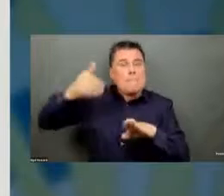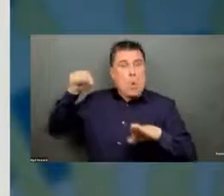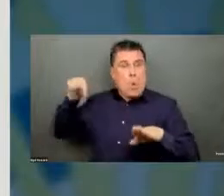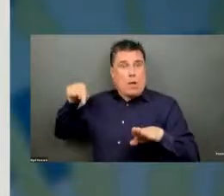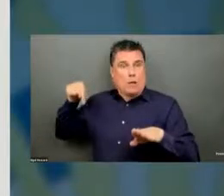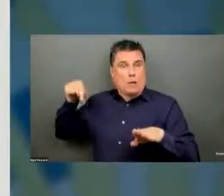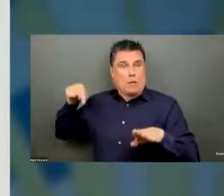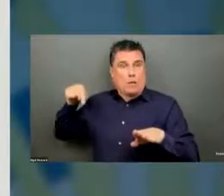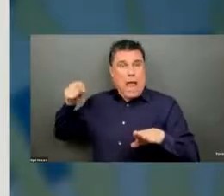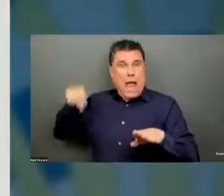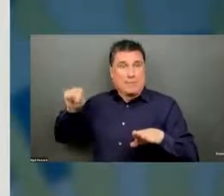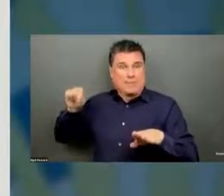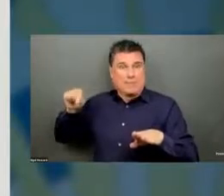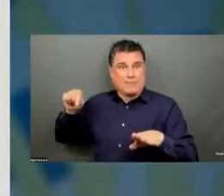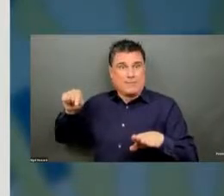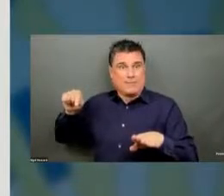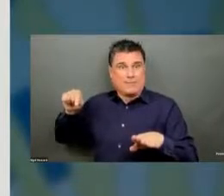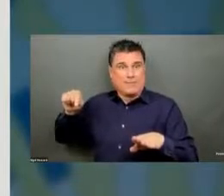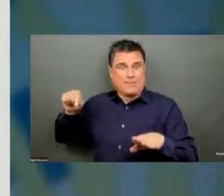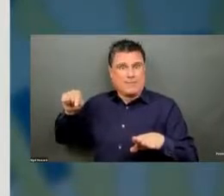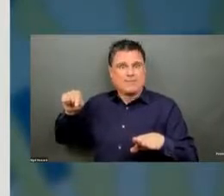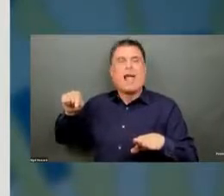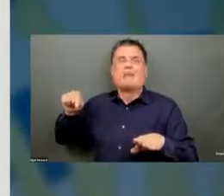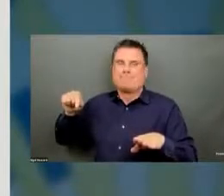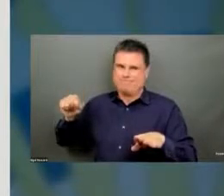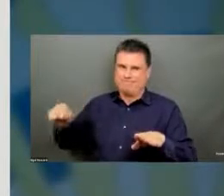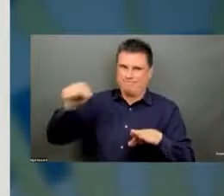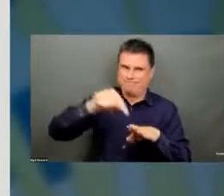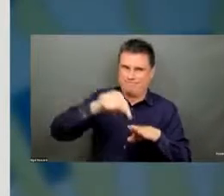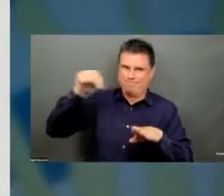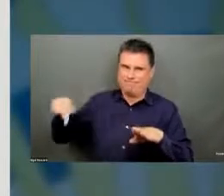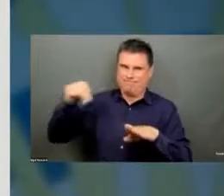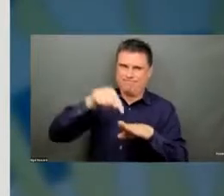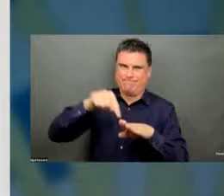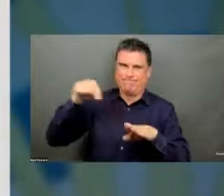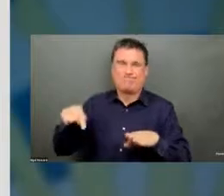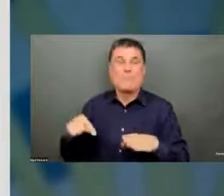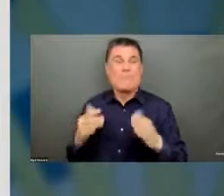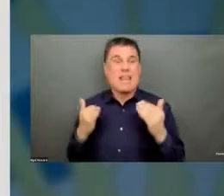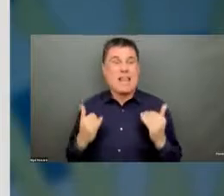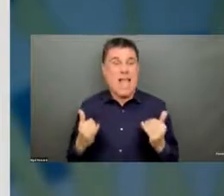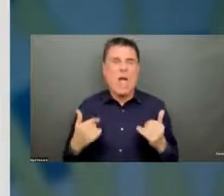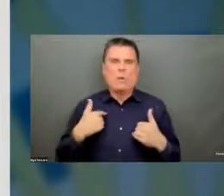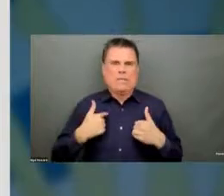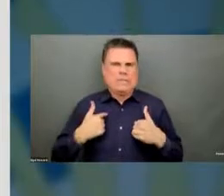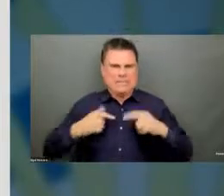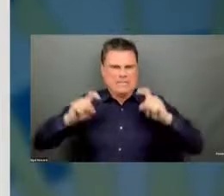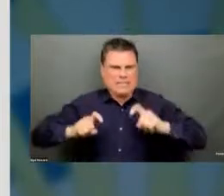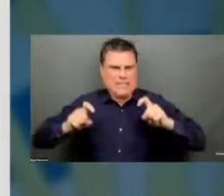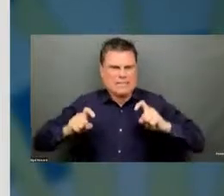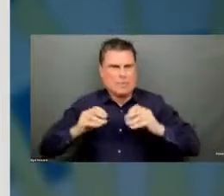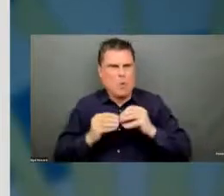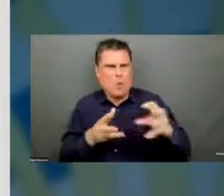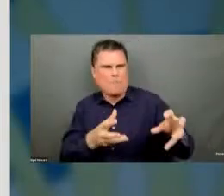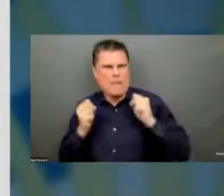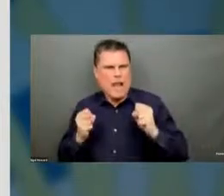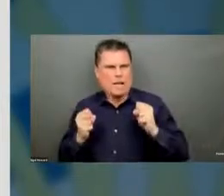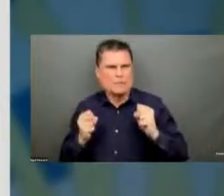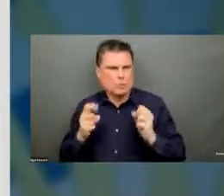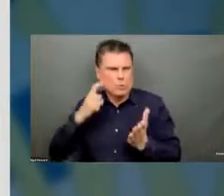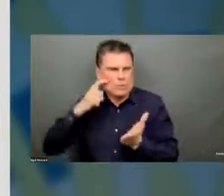being sped up so that we are able to detect more rapidly when we have a variant